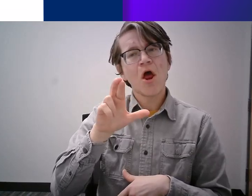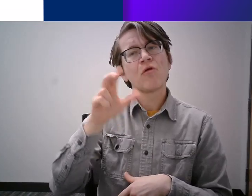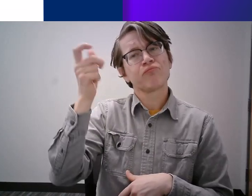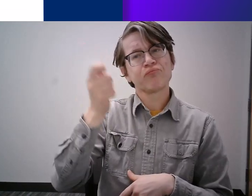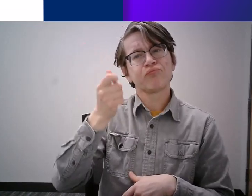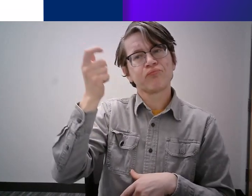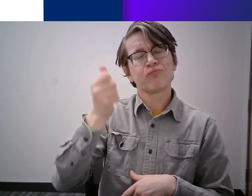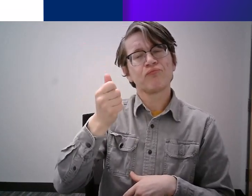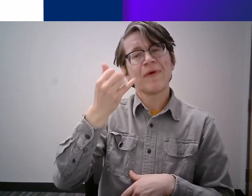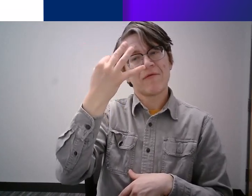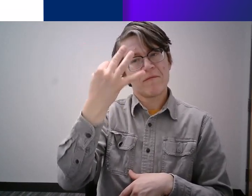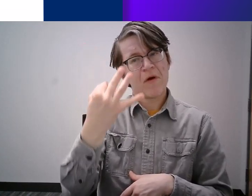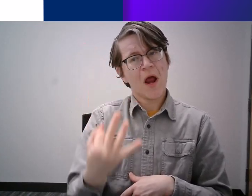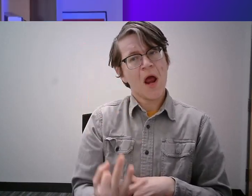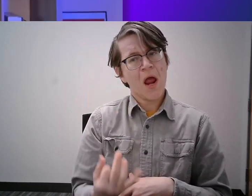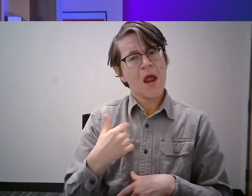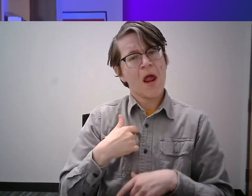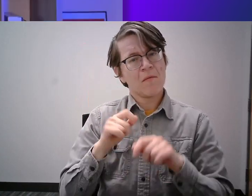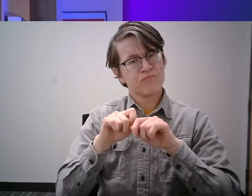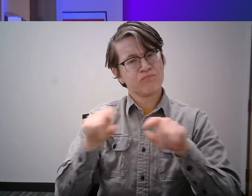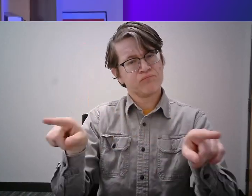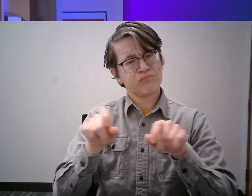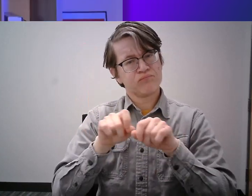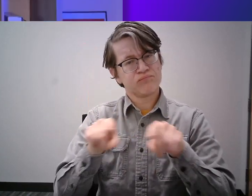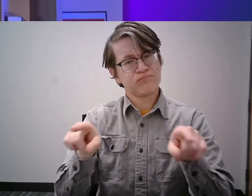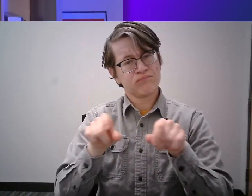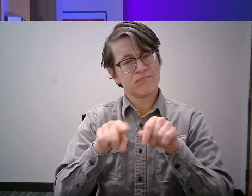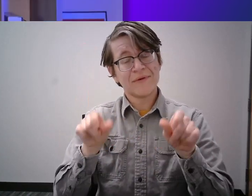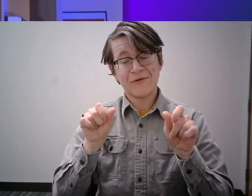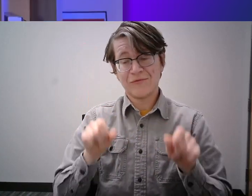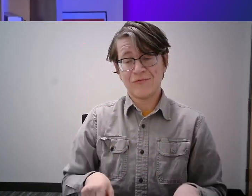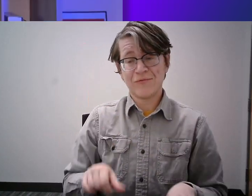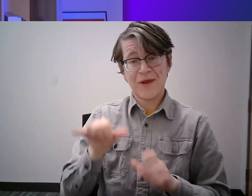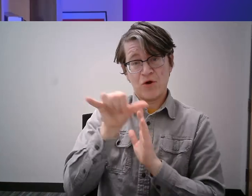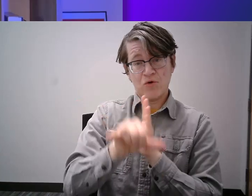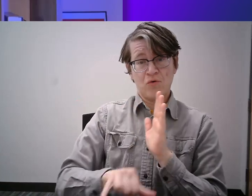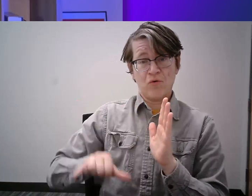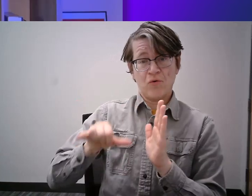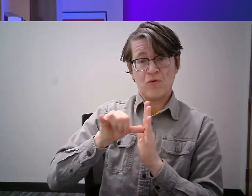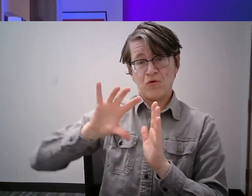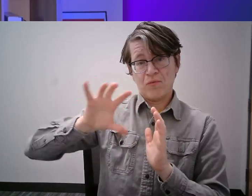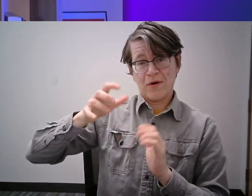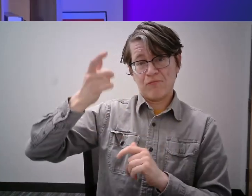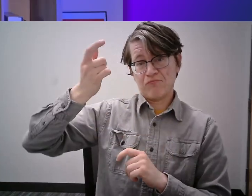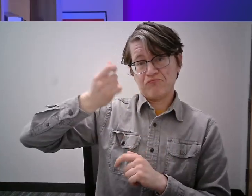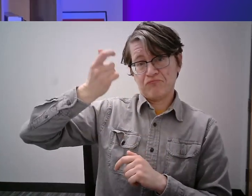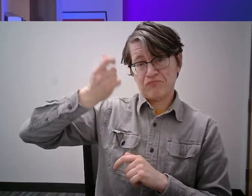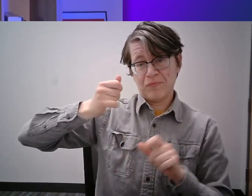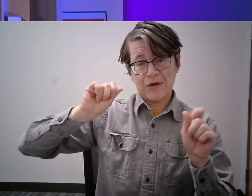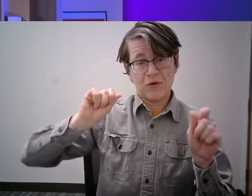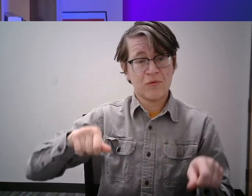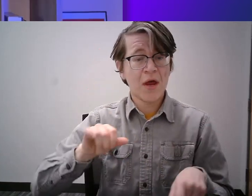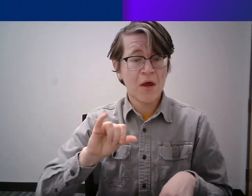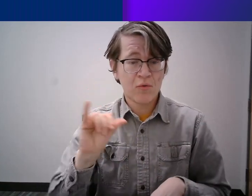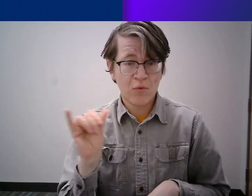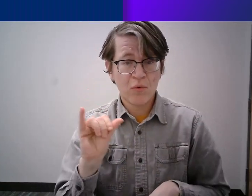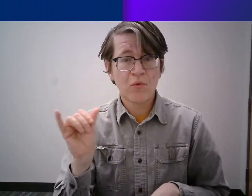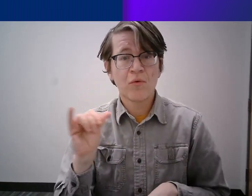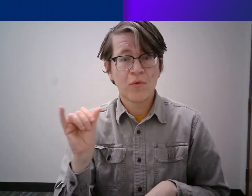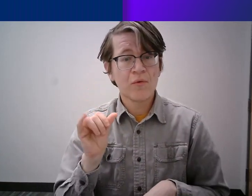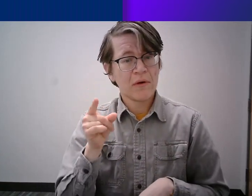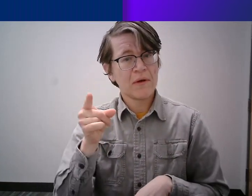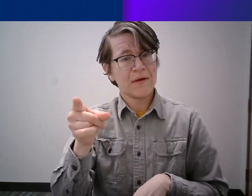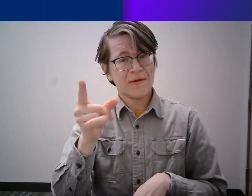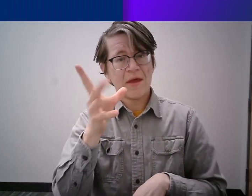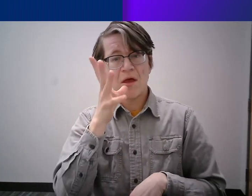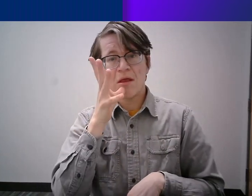each Friday, and also subscribe to this channel. As Indra Kupferschmidt, the person that is behind all of this, said, I think it's